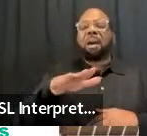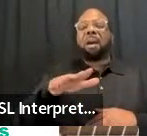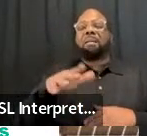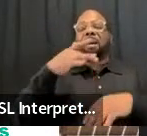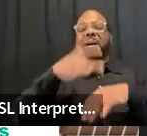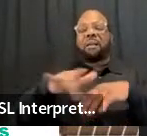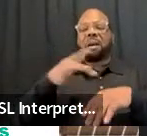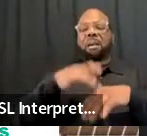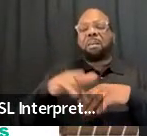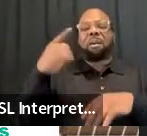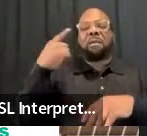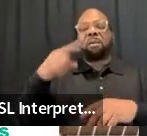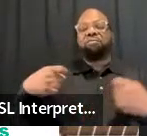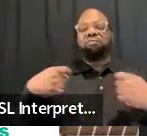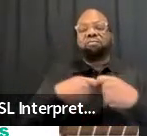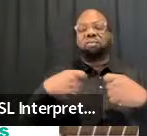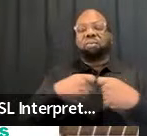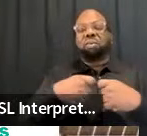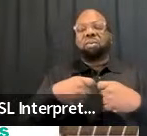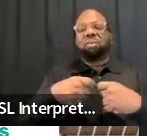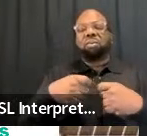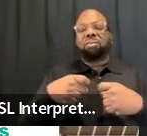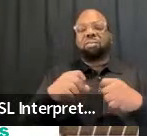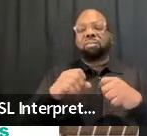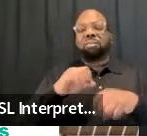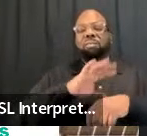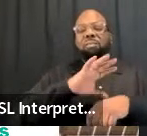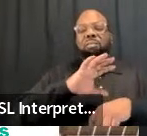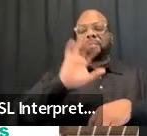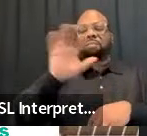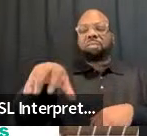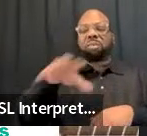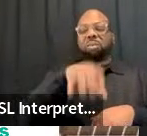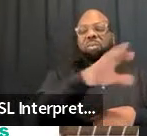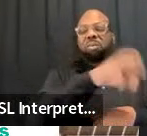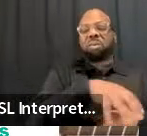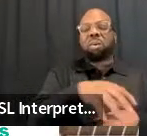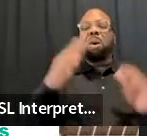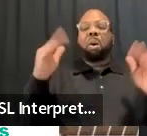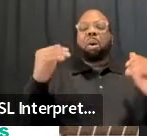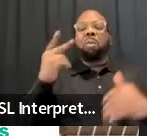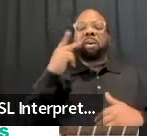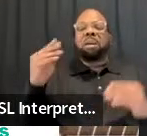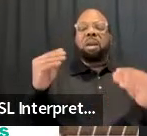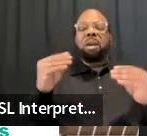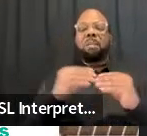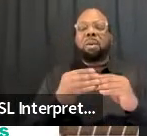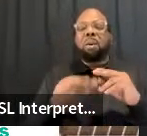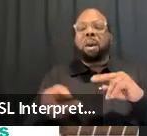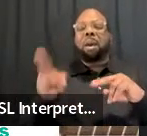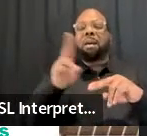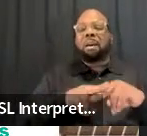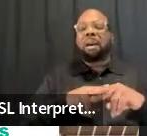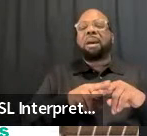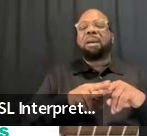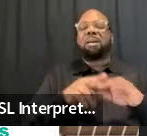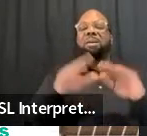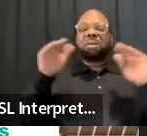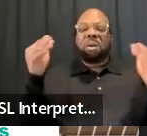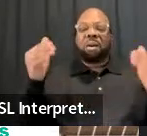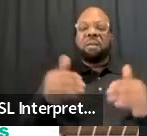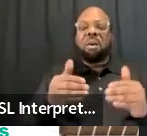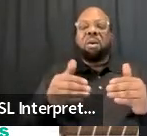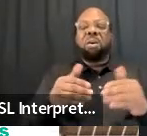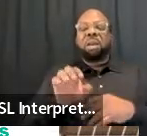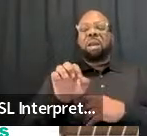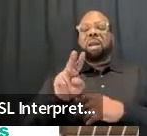EV charging facilities. With that, we hope that we'll see a much greater increase in dedicated EV charging facilities